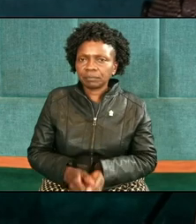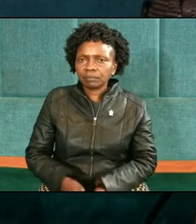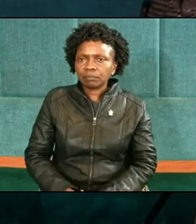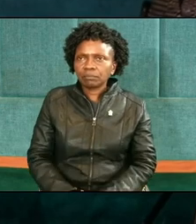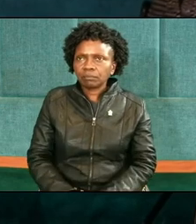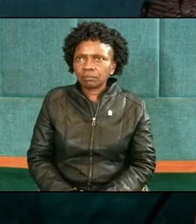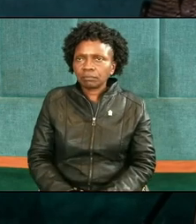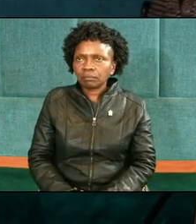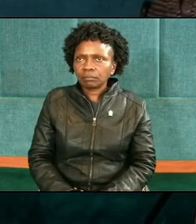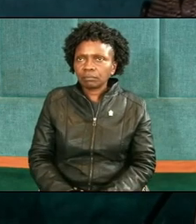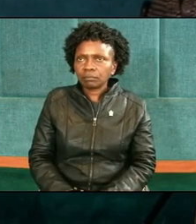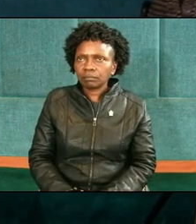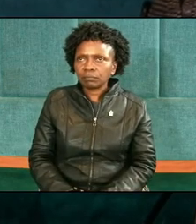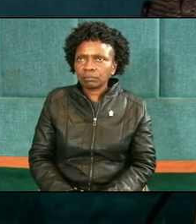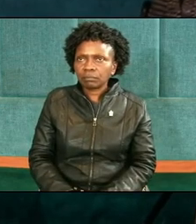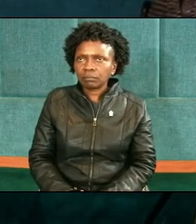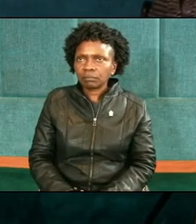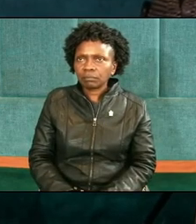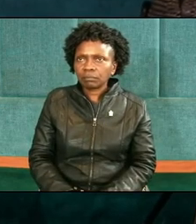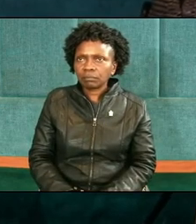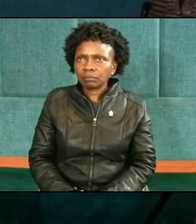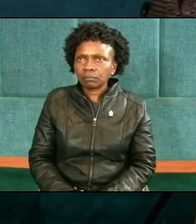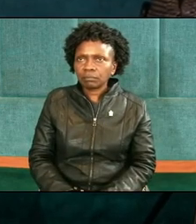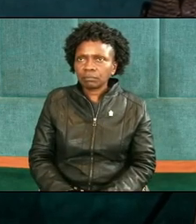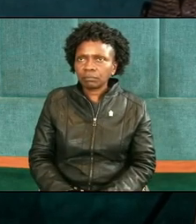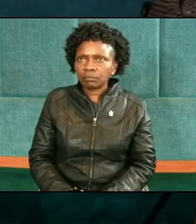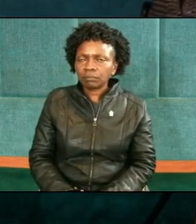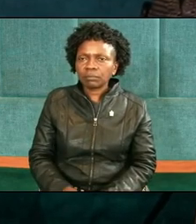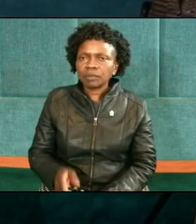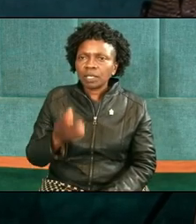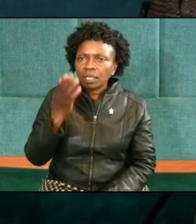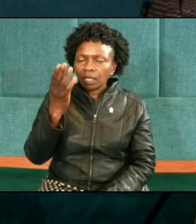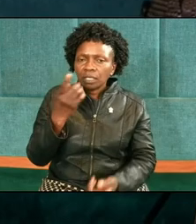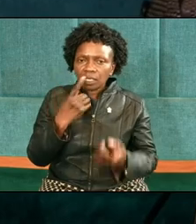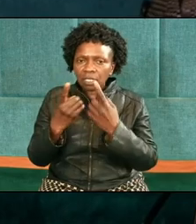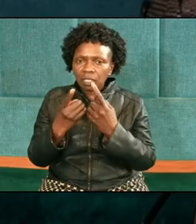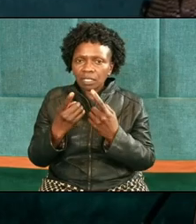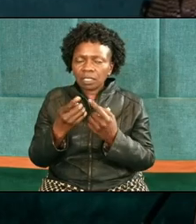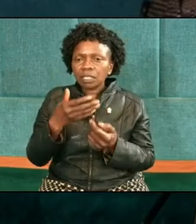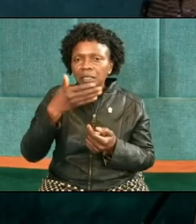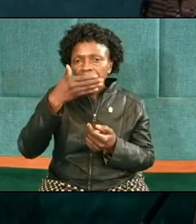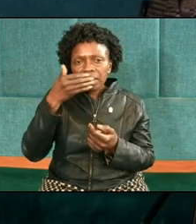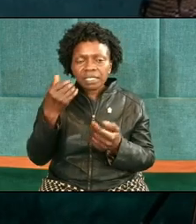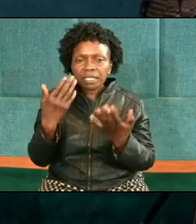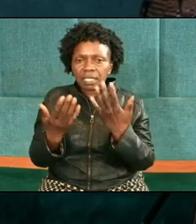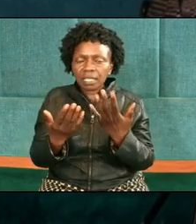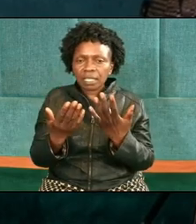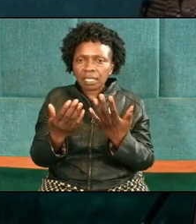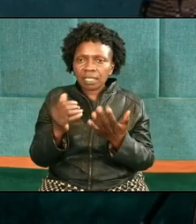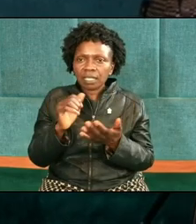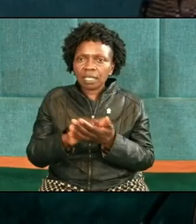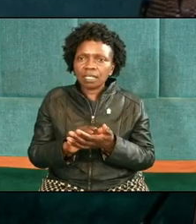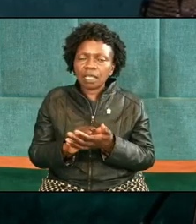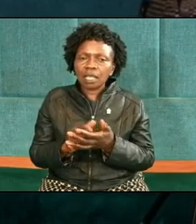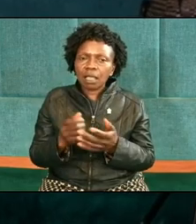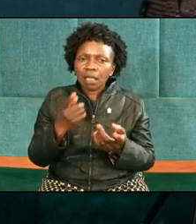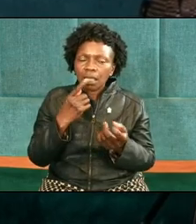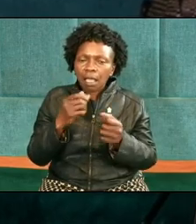She says, I don't want that to ever happen to me again. I